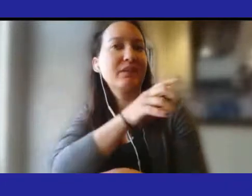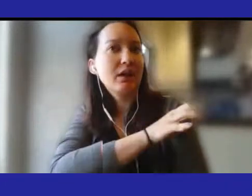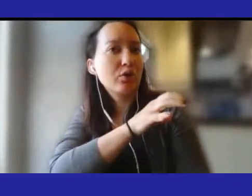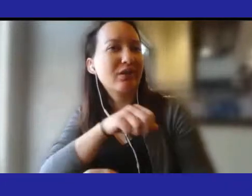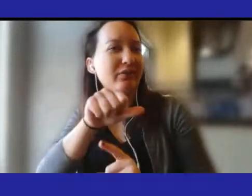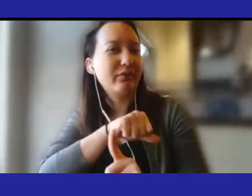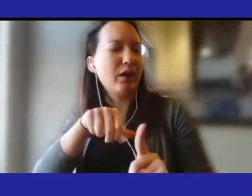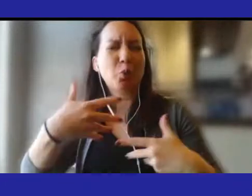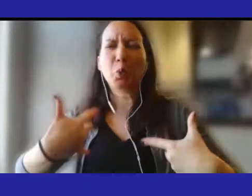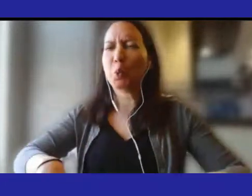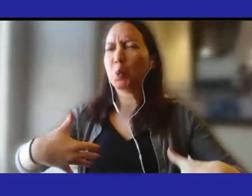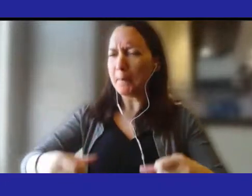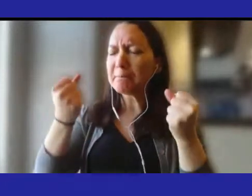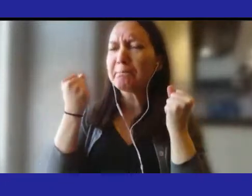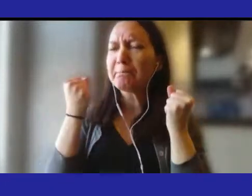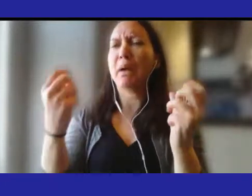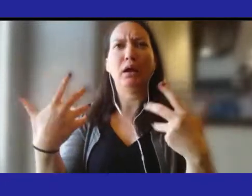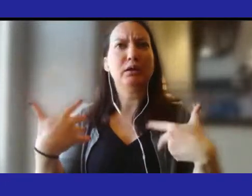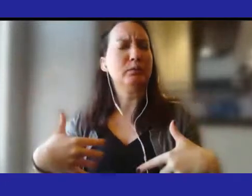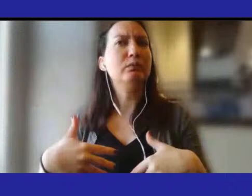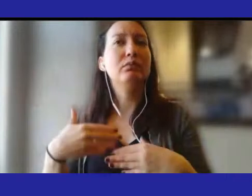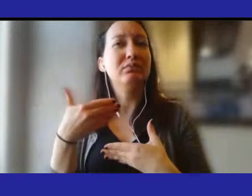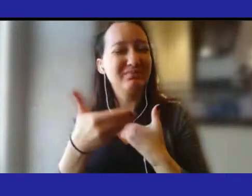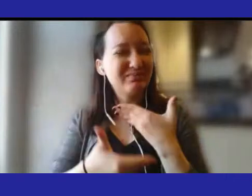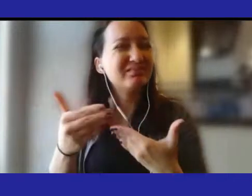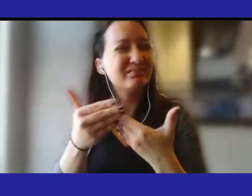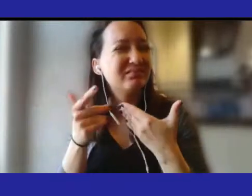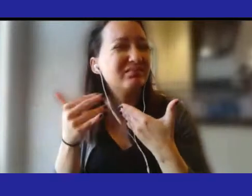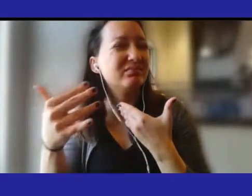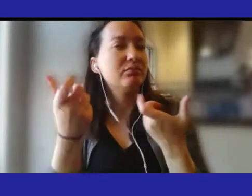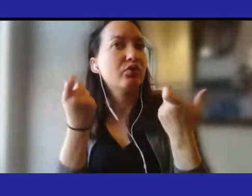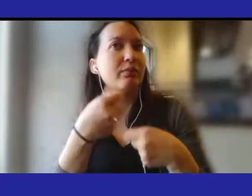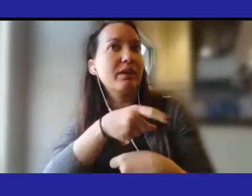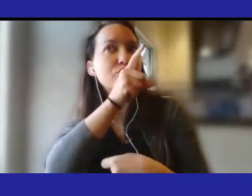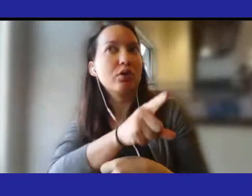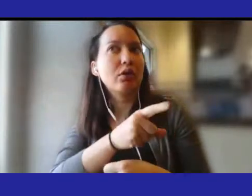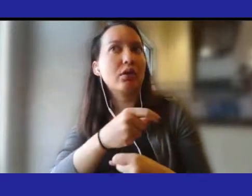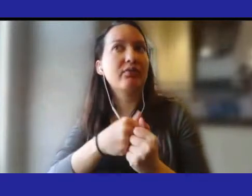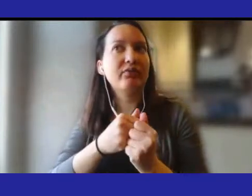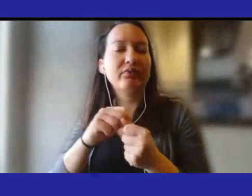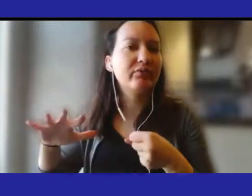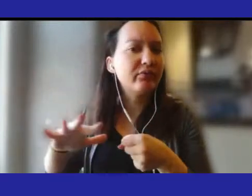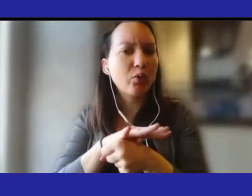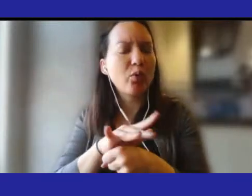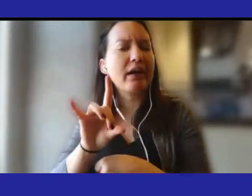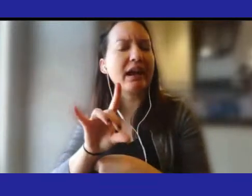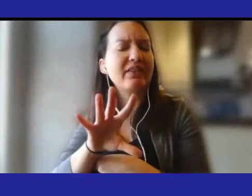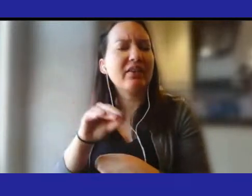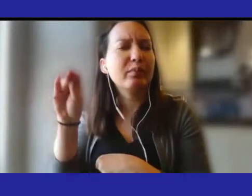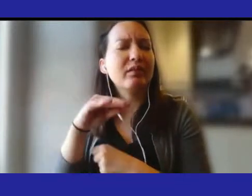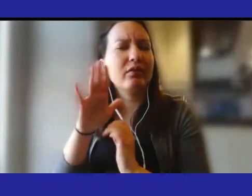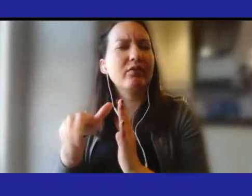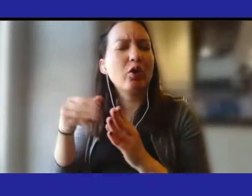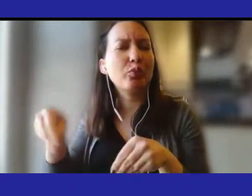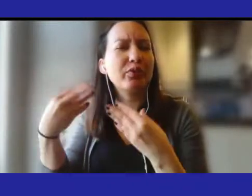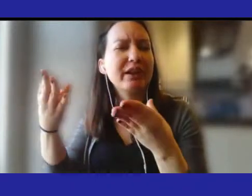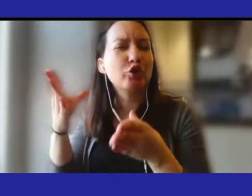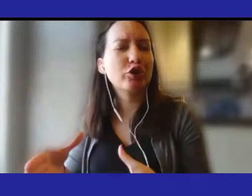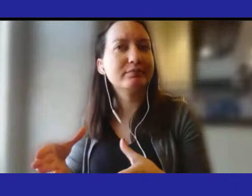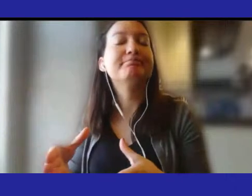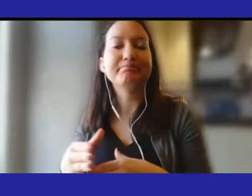number. And as we move forward, we're trying to make sure that we've hit a saturation of 85% of all providers in that care. Next